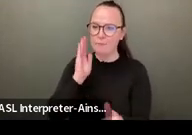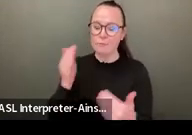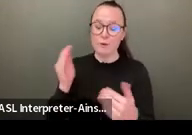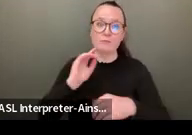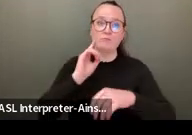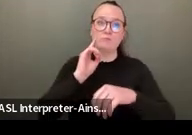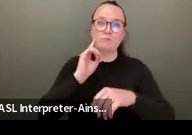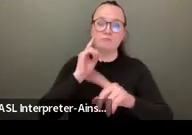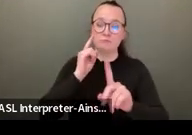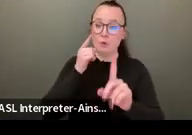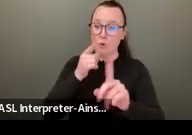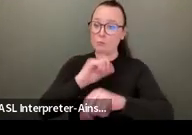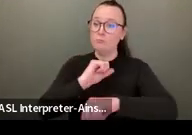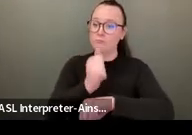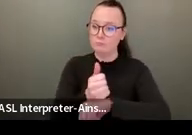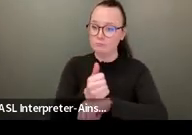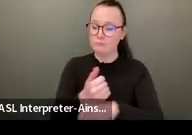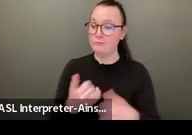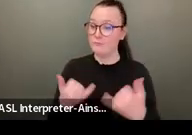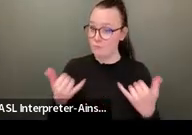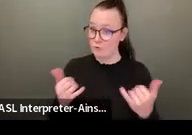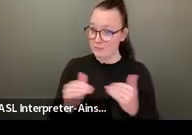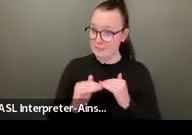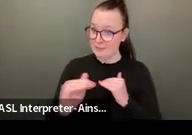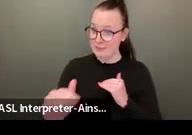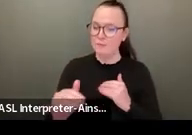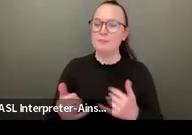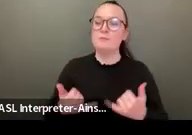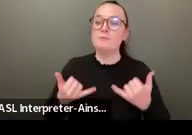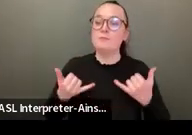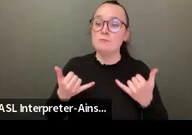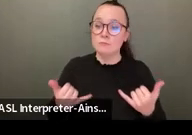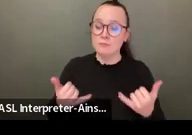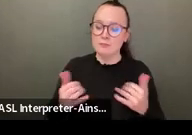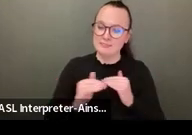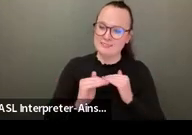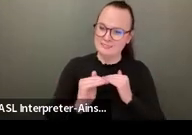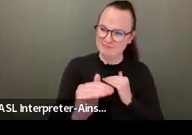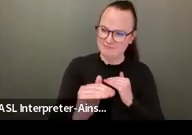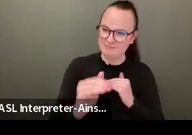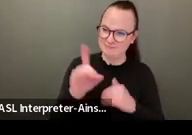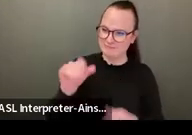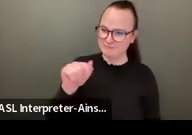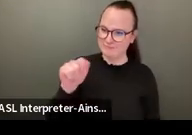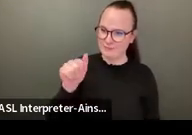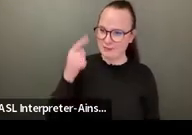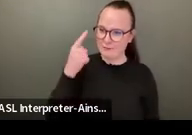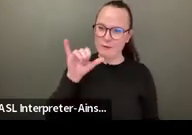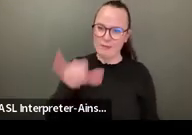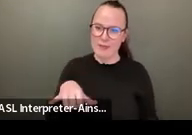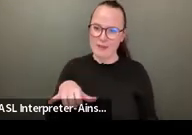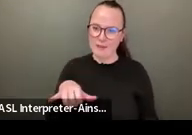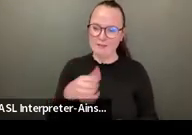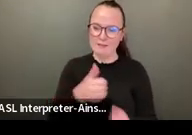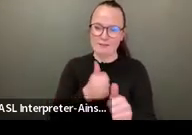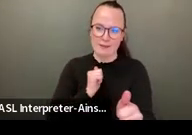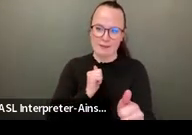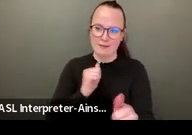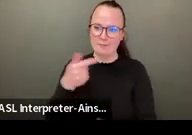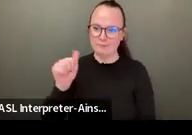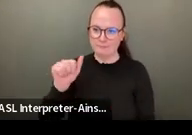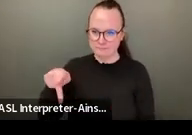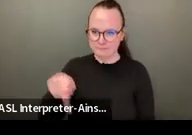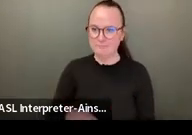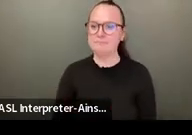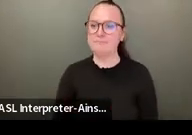And the present level is your baseline data for that particular gap. So